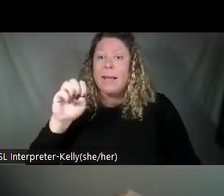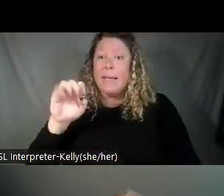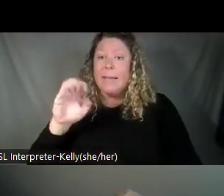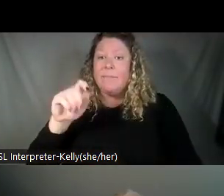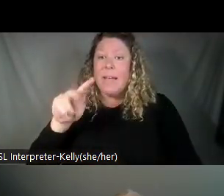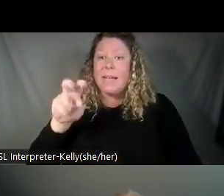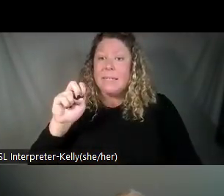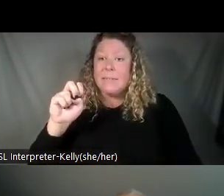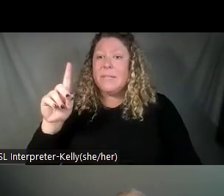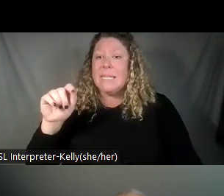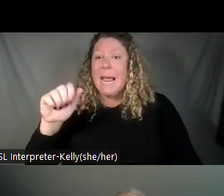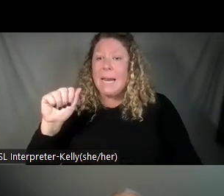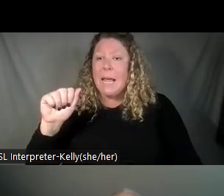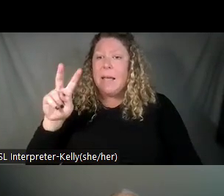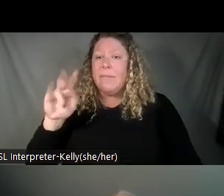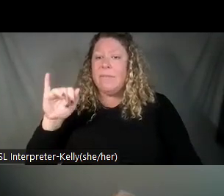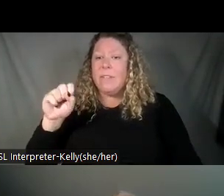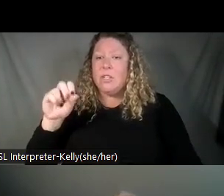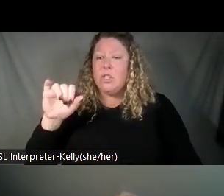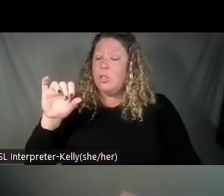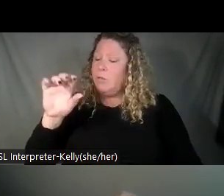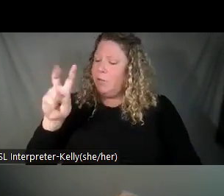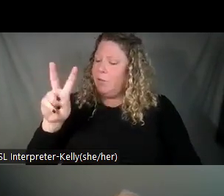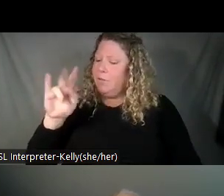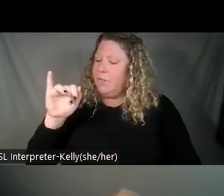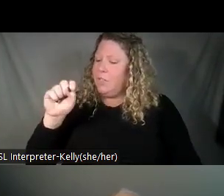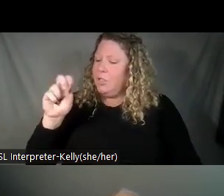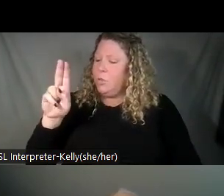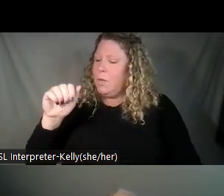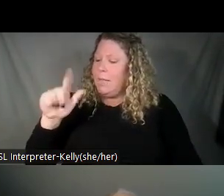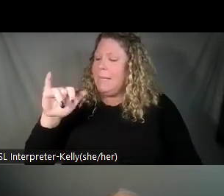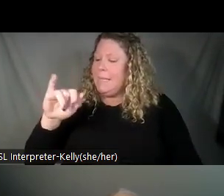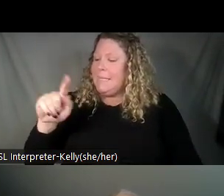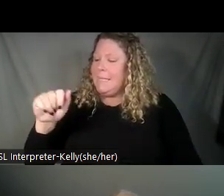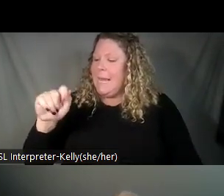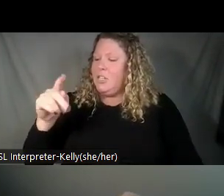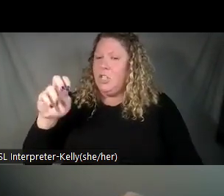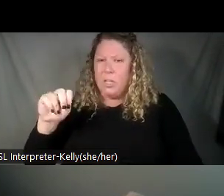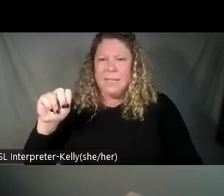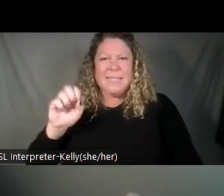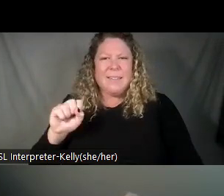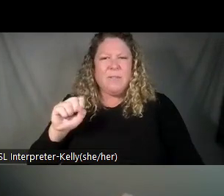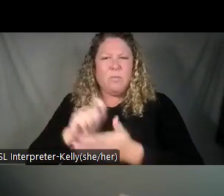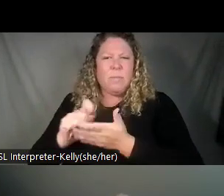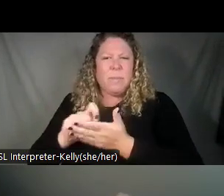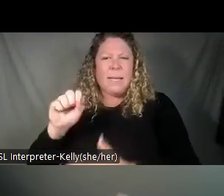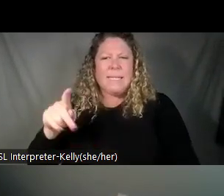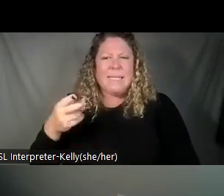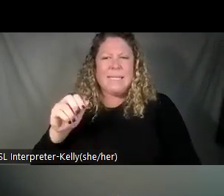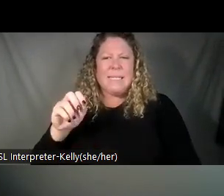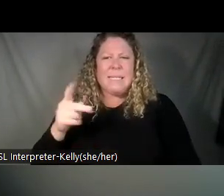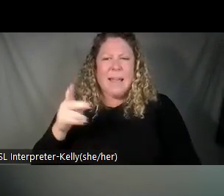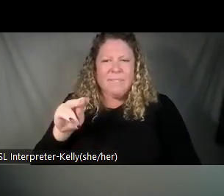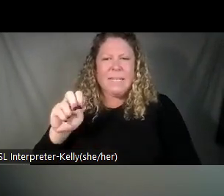Stephanie Evergreen. She specifically dives into how to report and analyze qualitative